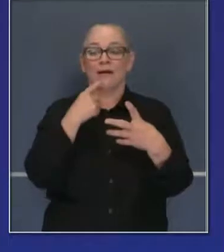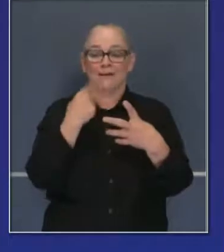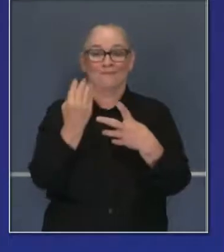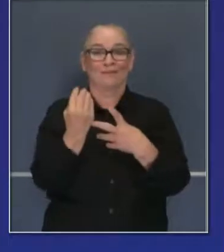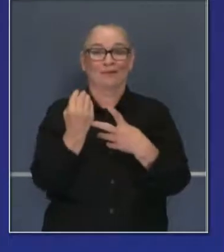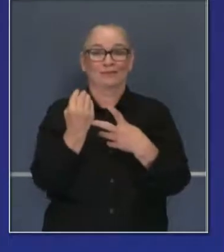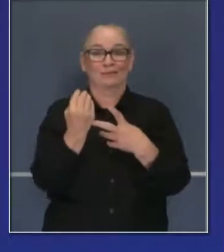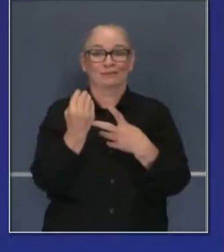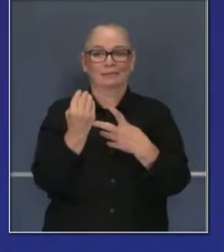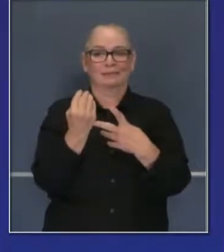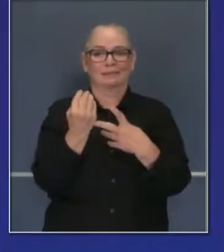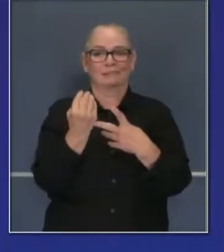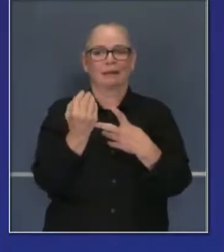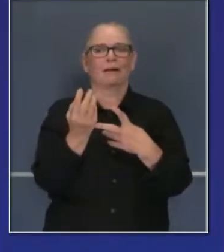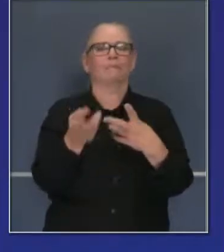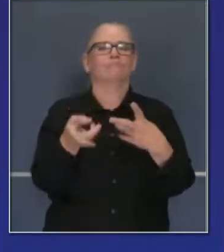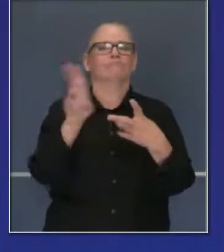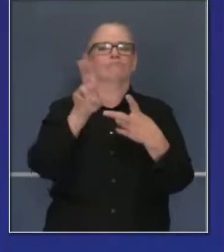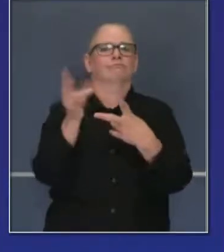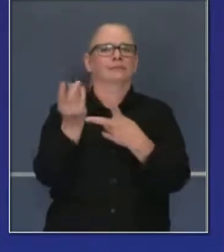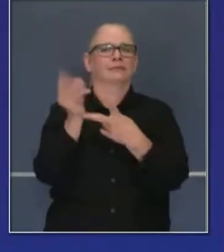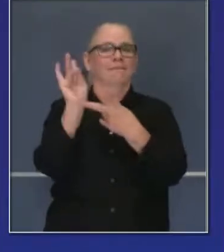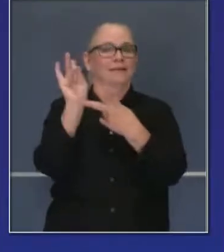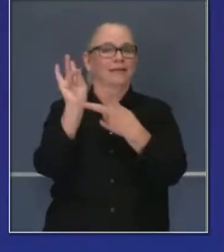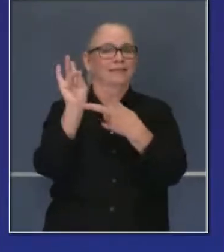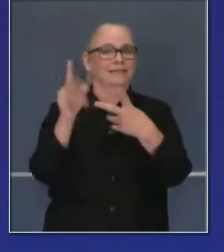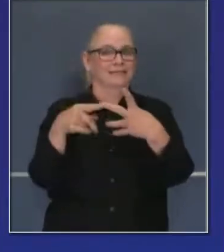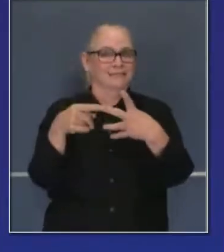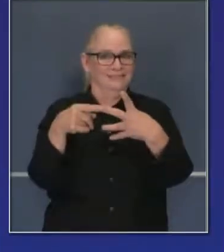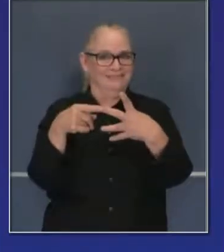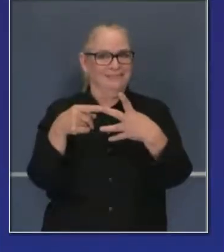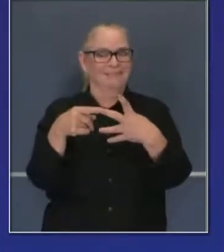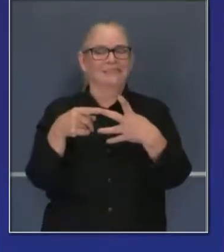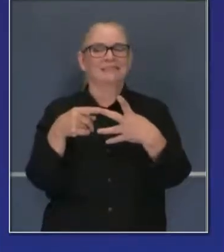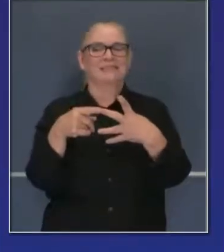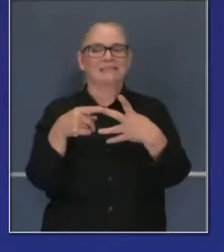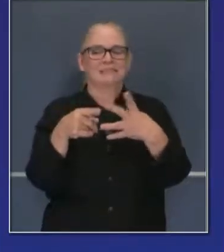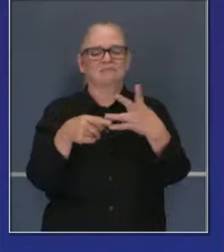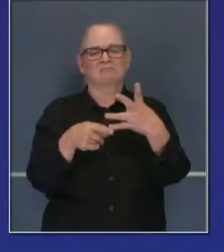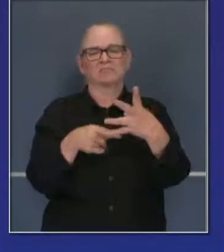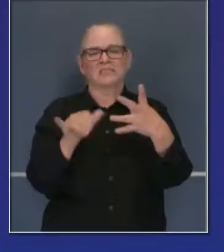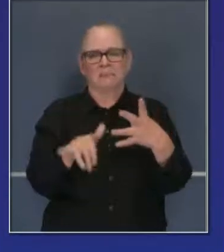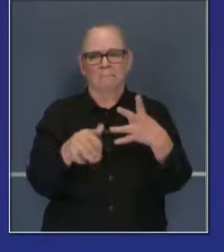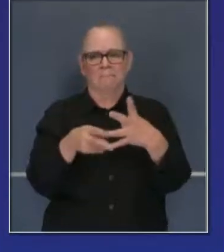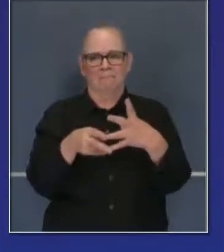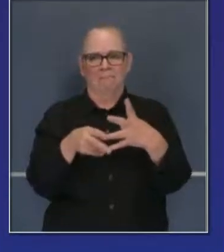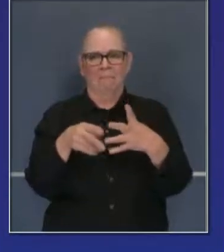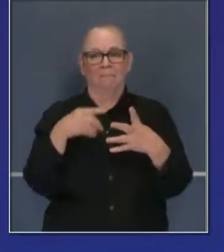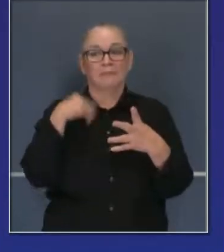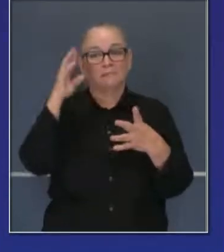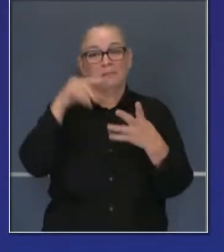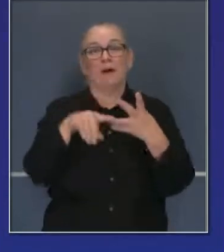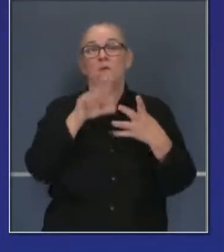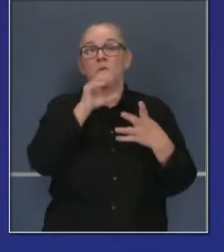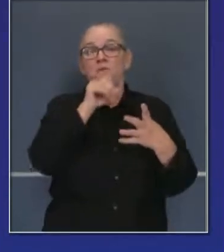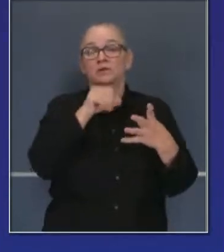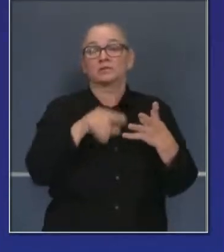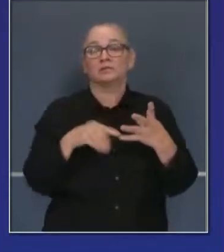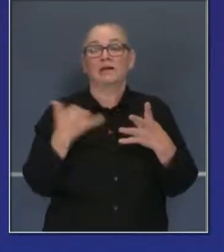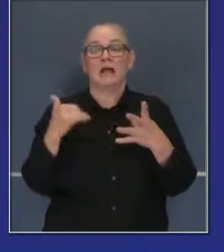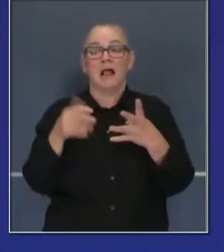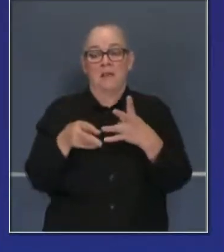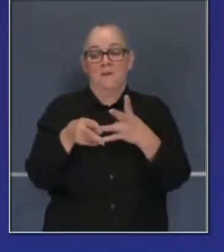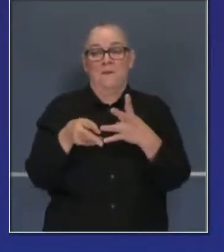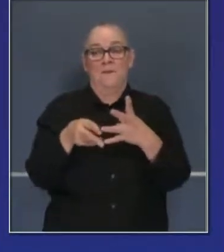next tier up, to 17 counties. We anticipate the number of orange and yellow counties